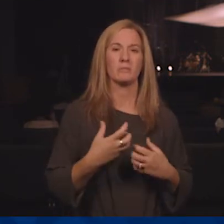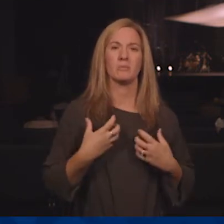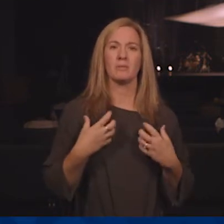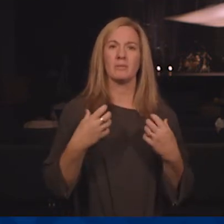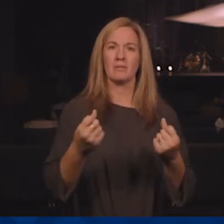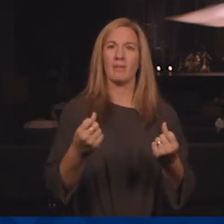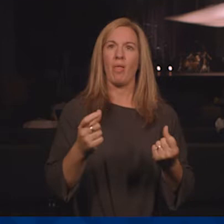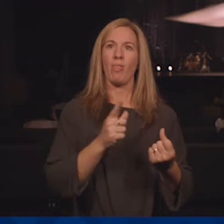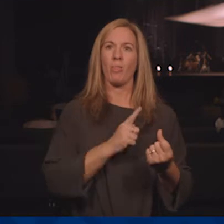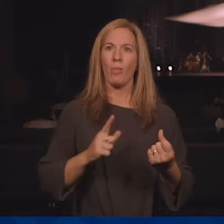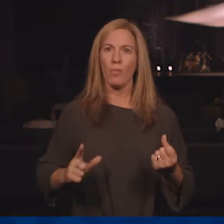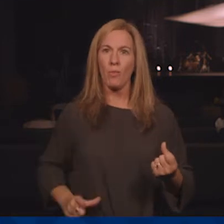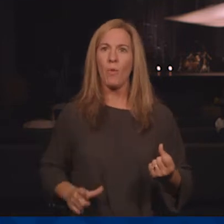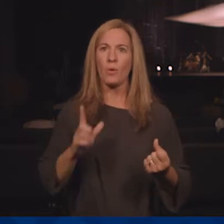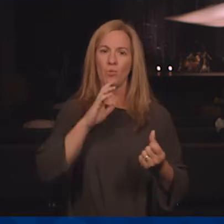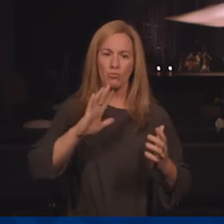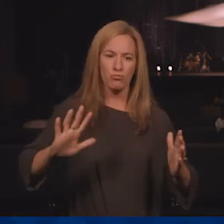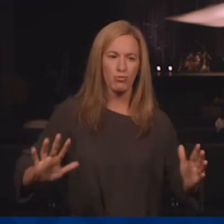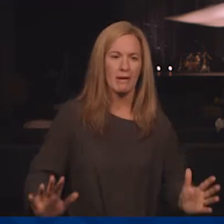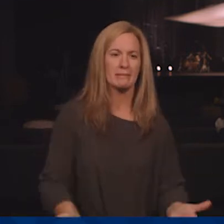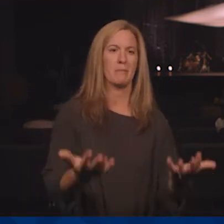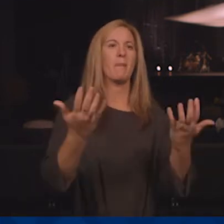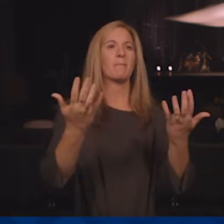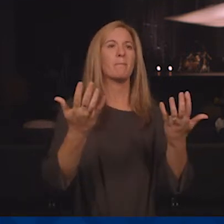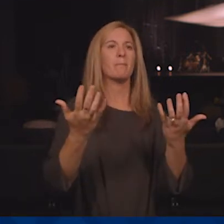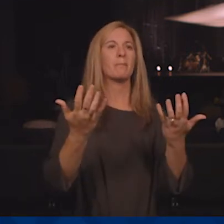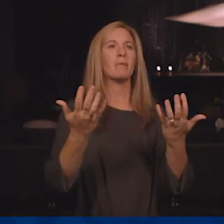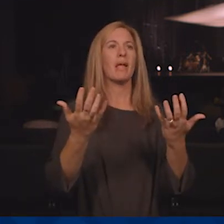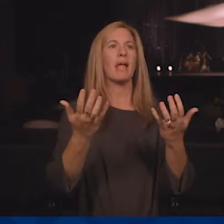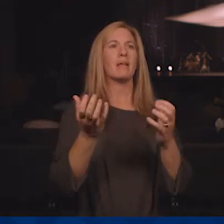restore them from their place of sickness.